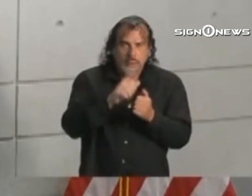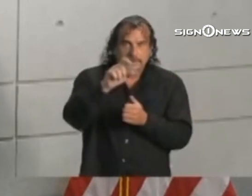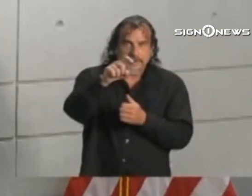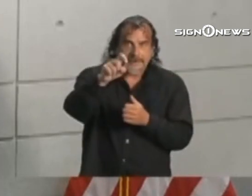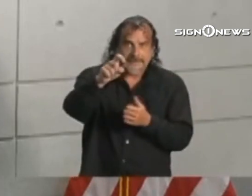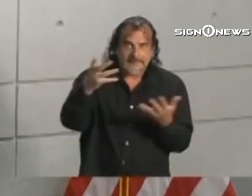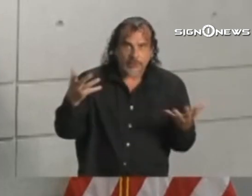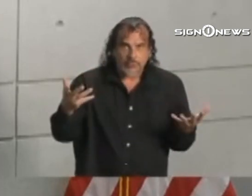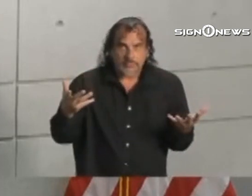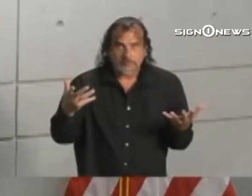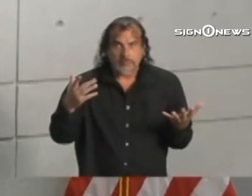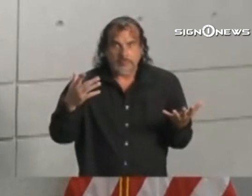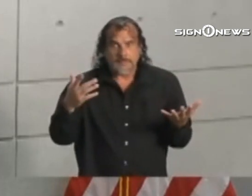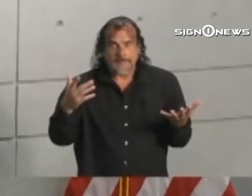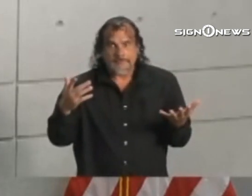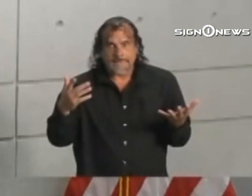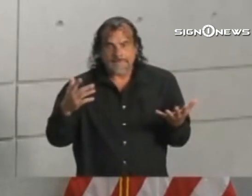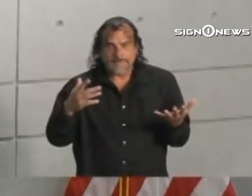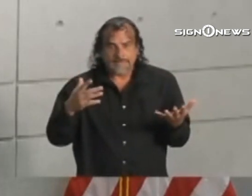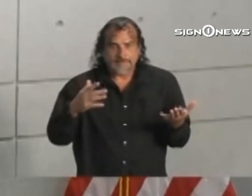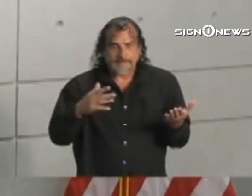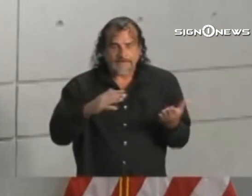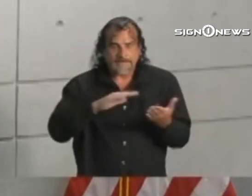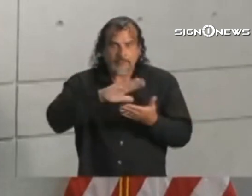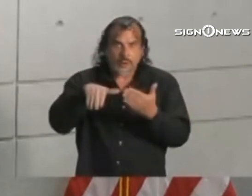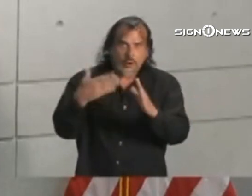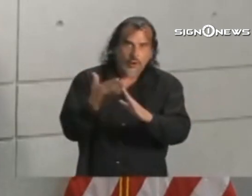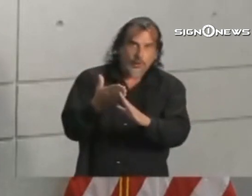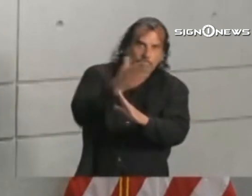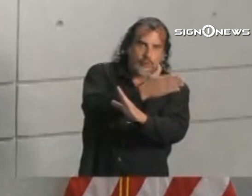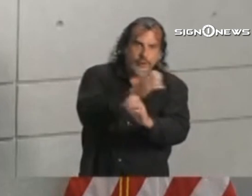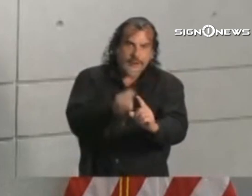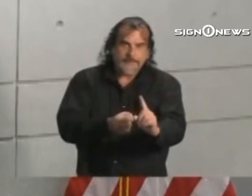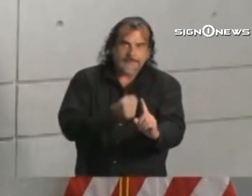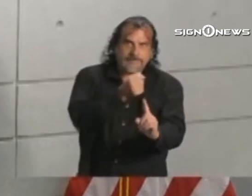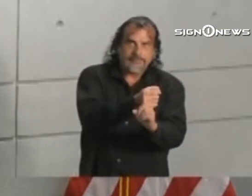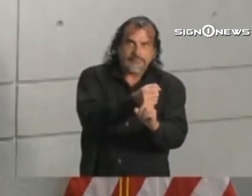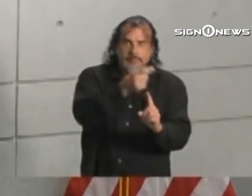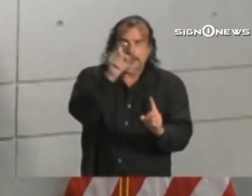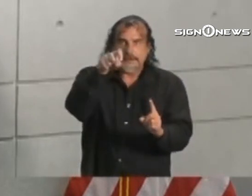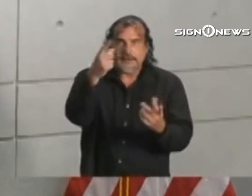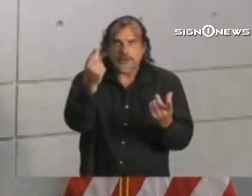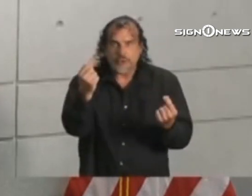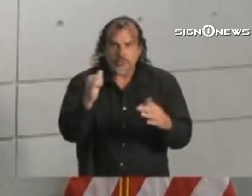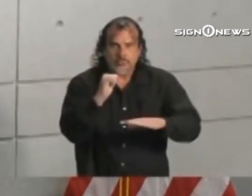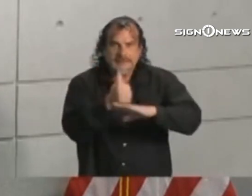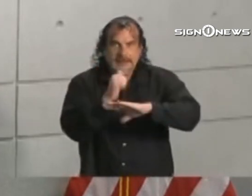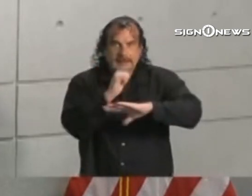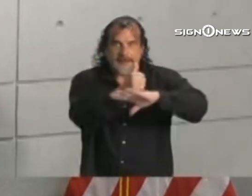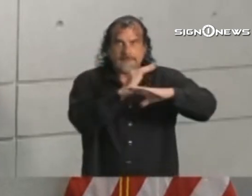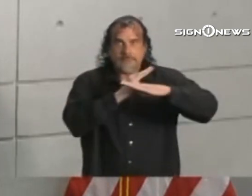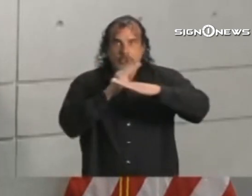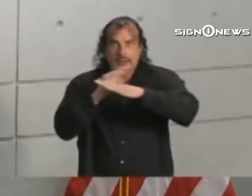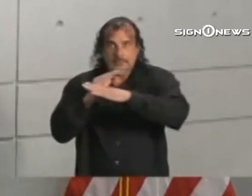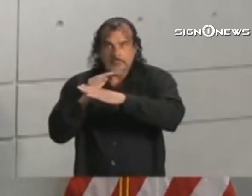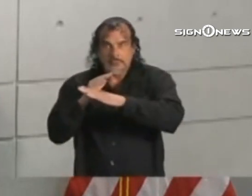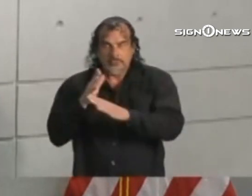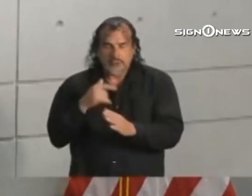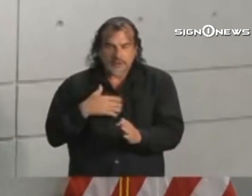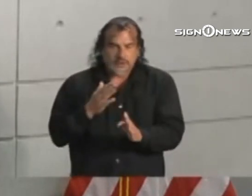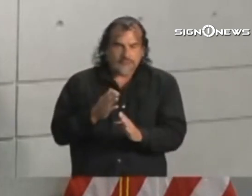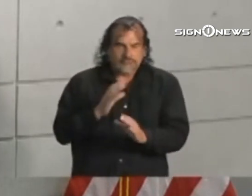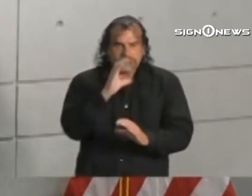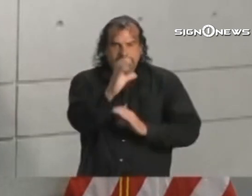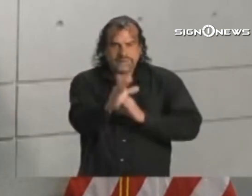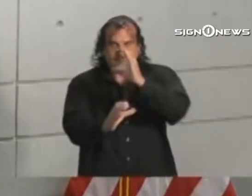guidance, as it were, for all pre-landfall activity. For example, the pre-positioning